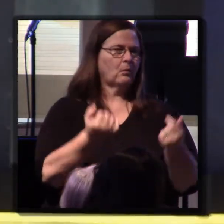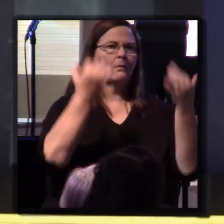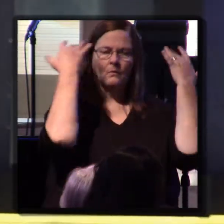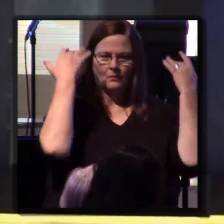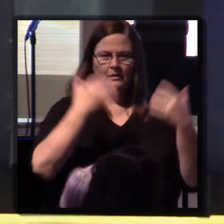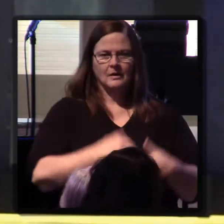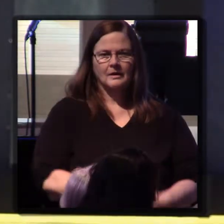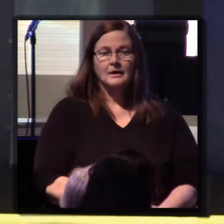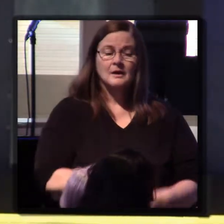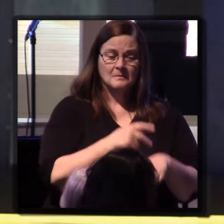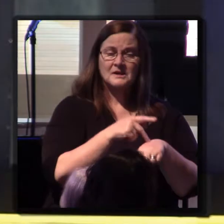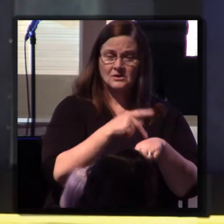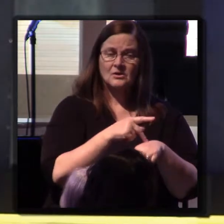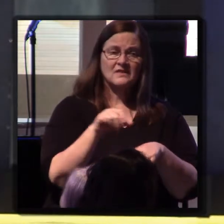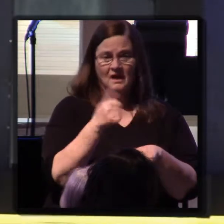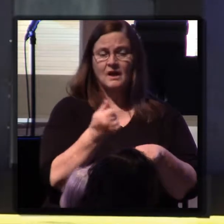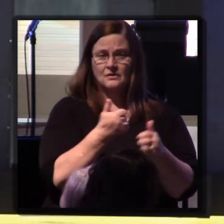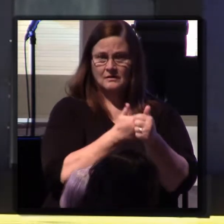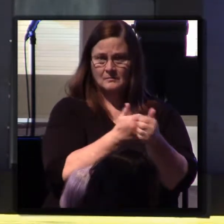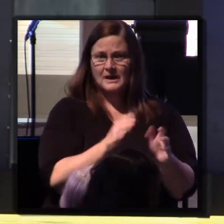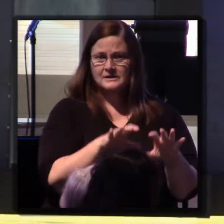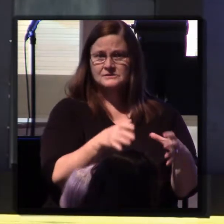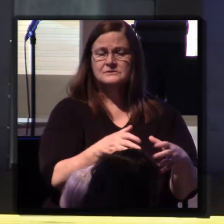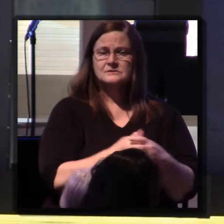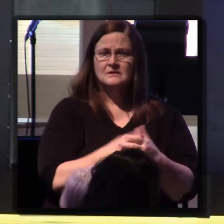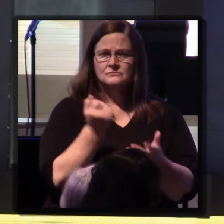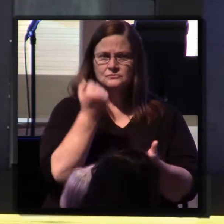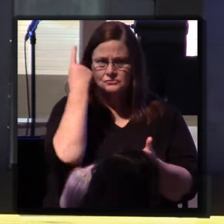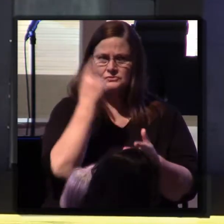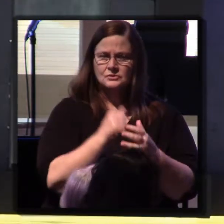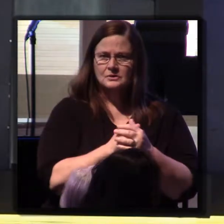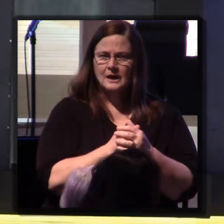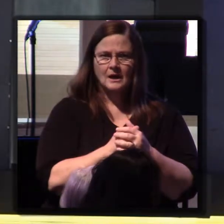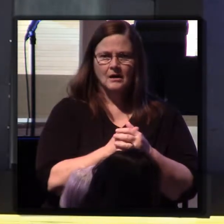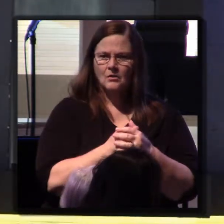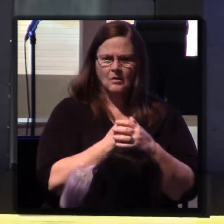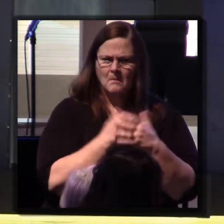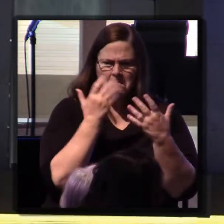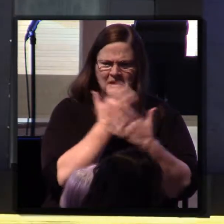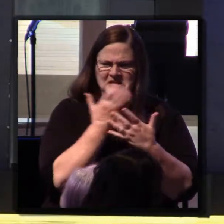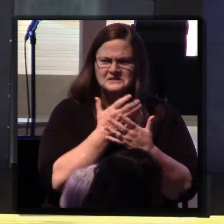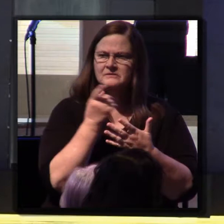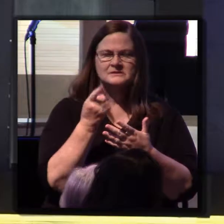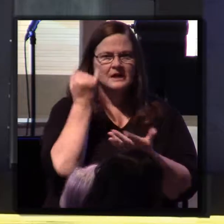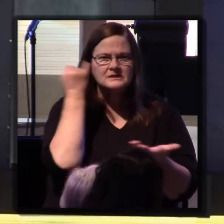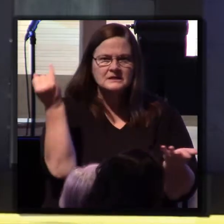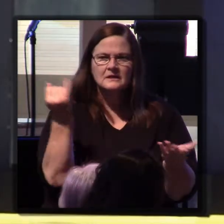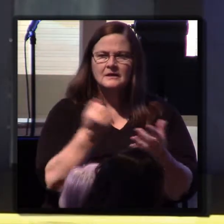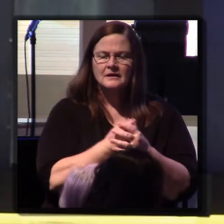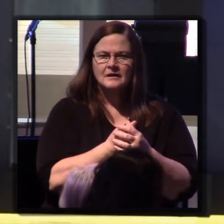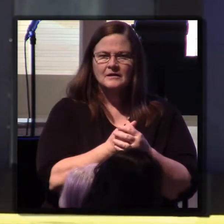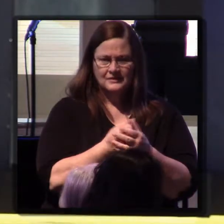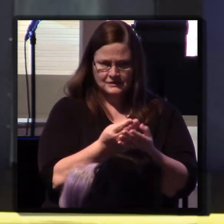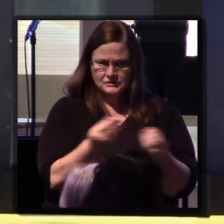must have been completely, completely blown away. Peter and the apostles understood this. They